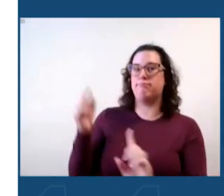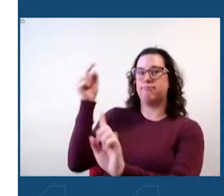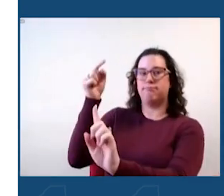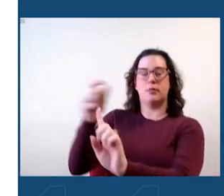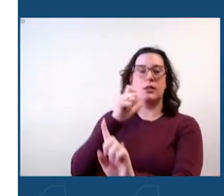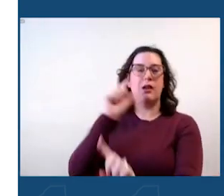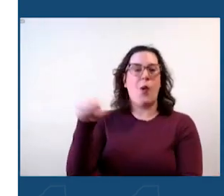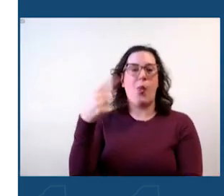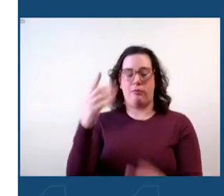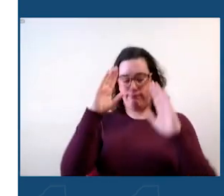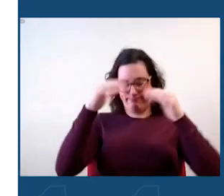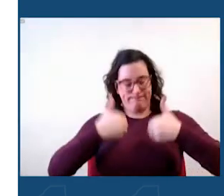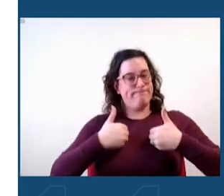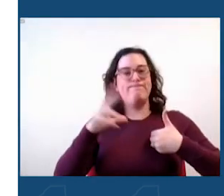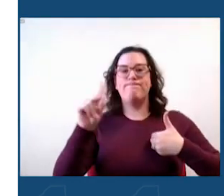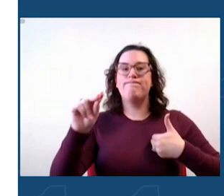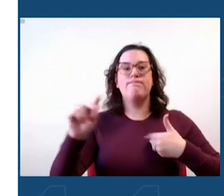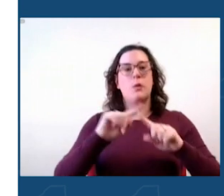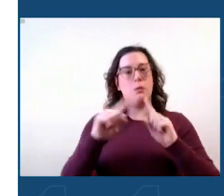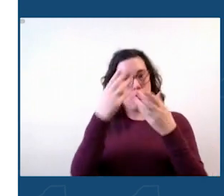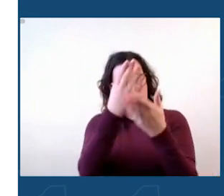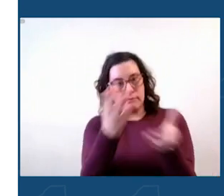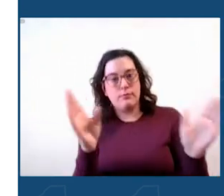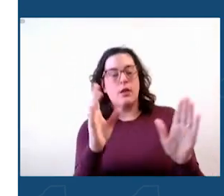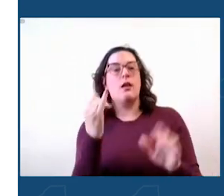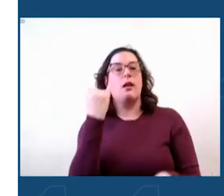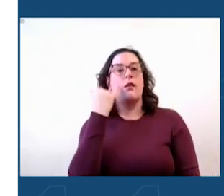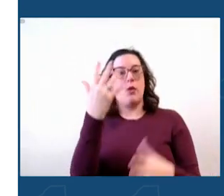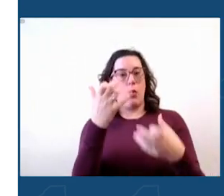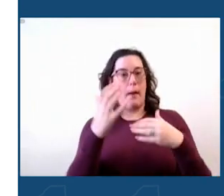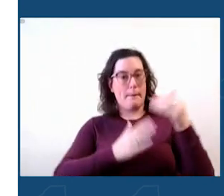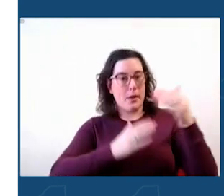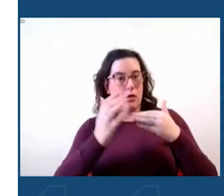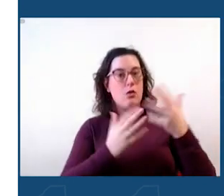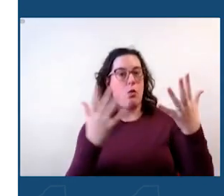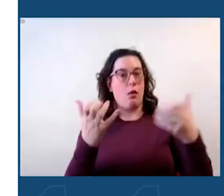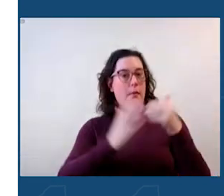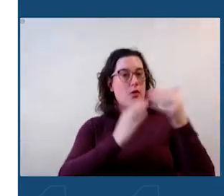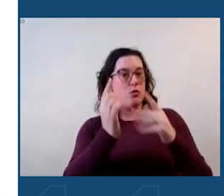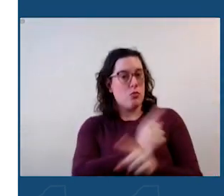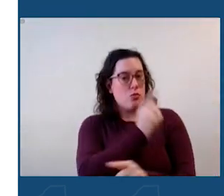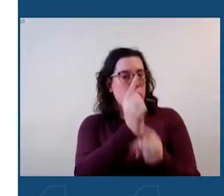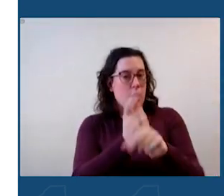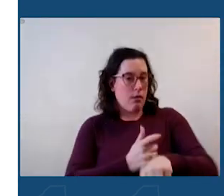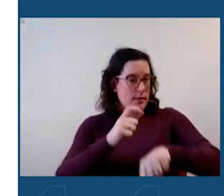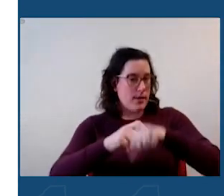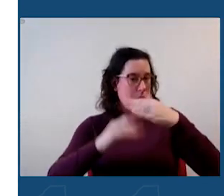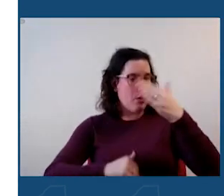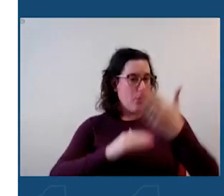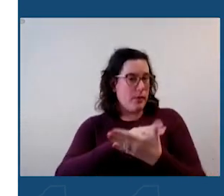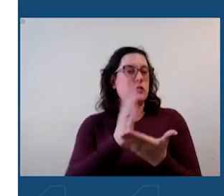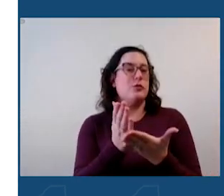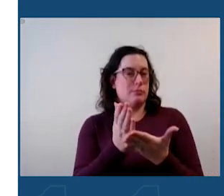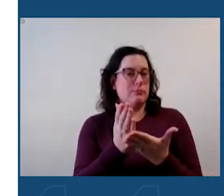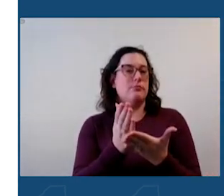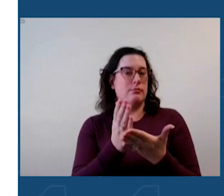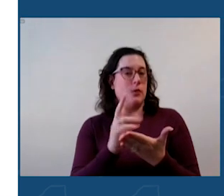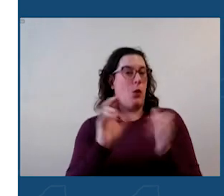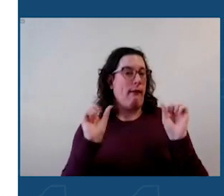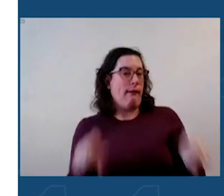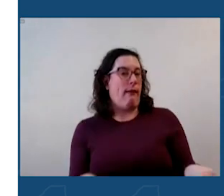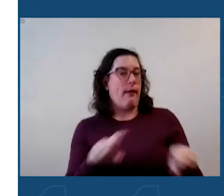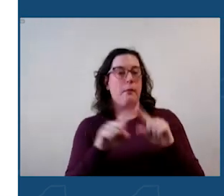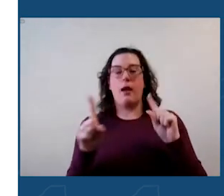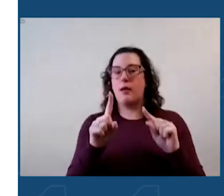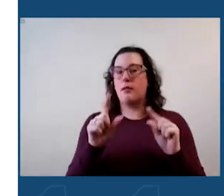us. We say it all the time. If you want it built and you want it built right and on time and under budget, let us do it. But we couldn't do that